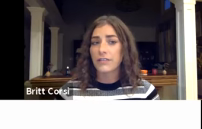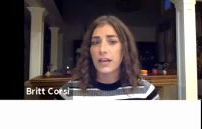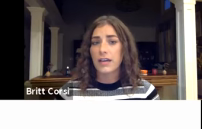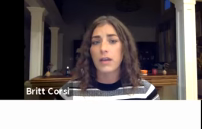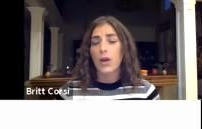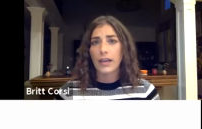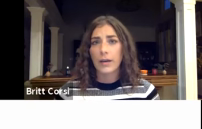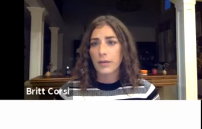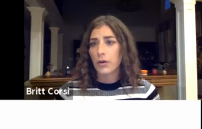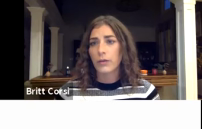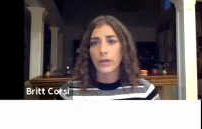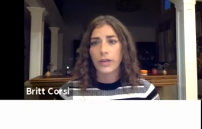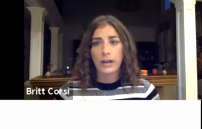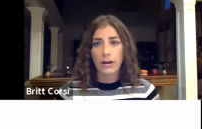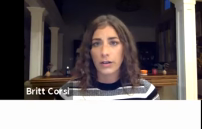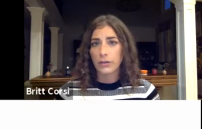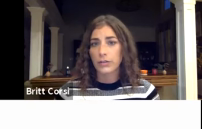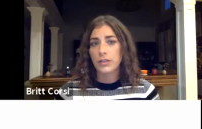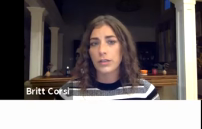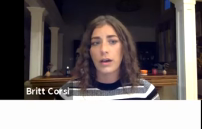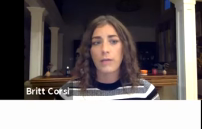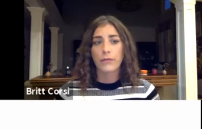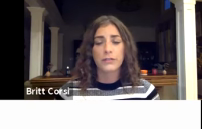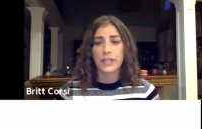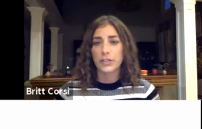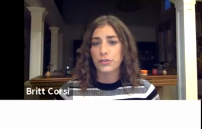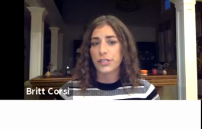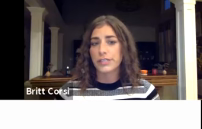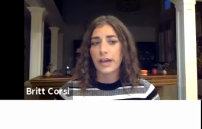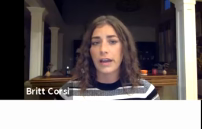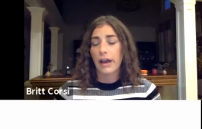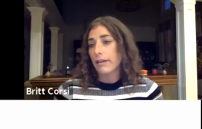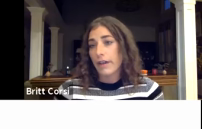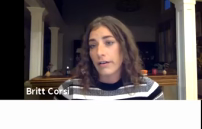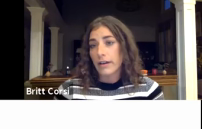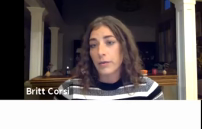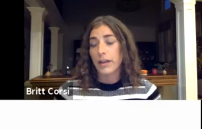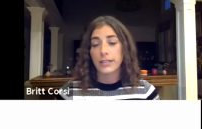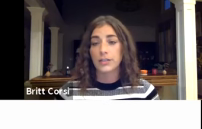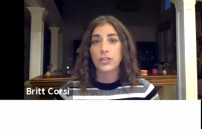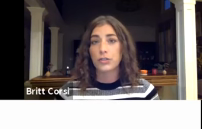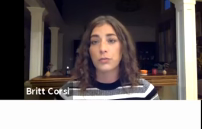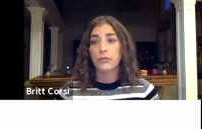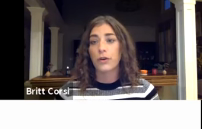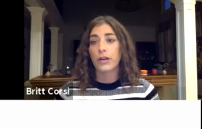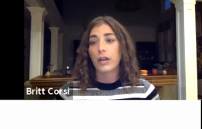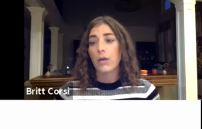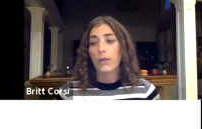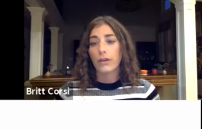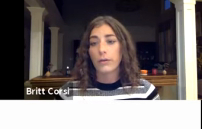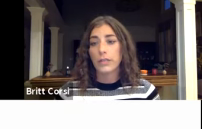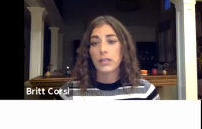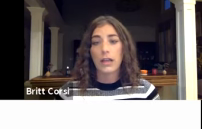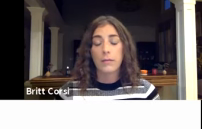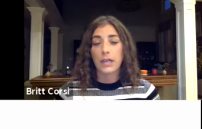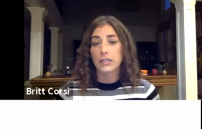lot of time waking up in the morning, reading articles from different industries that I had never paid attention to before,